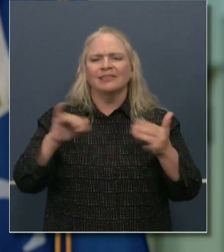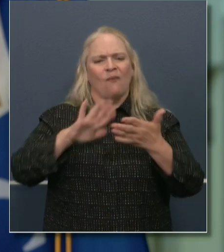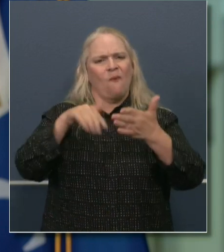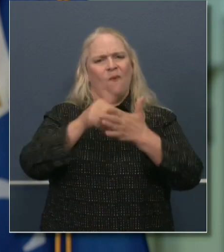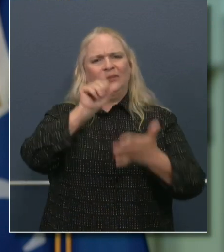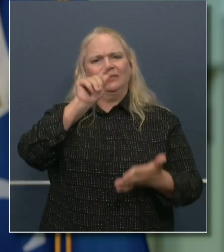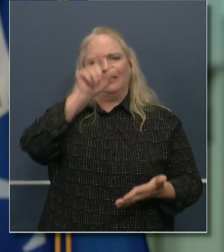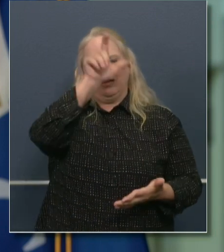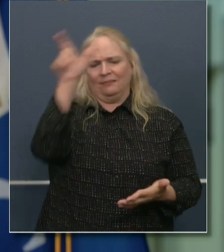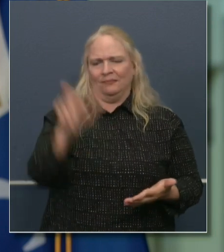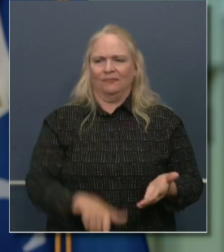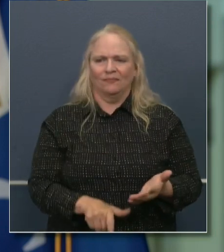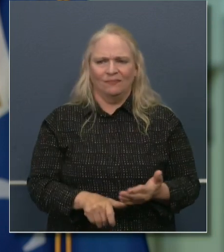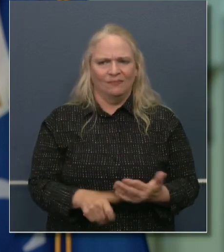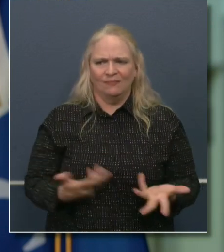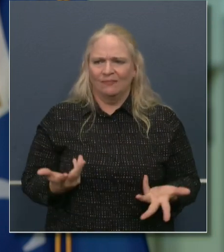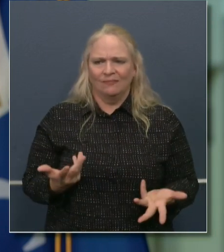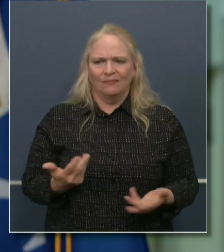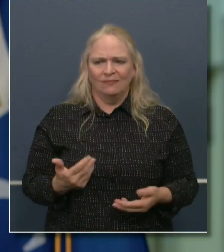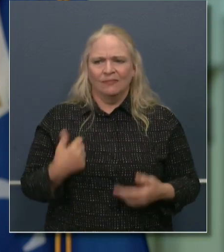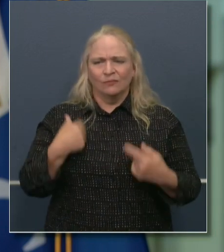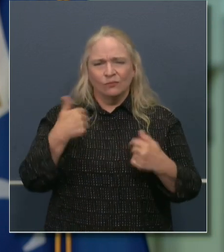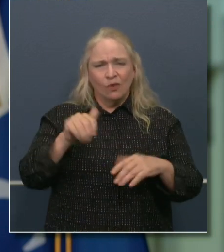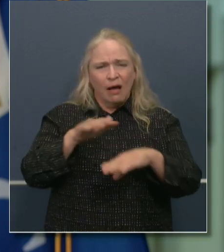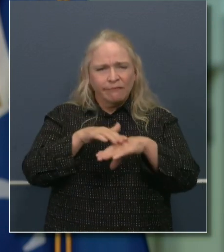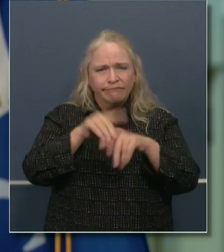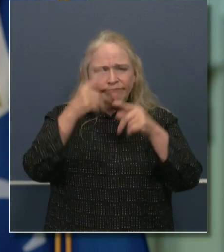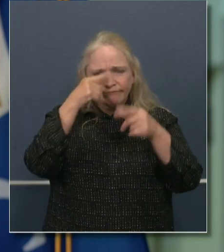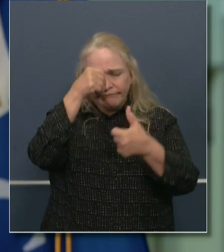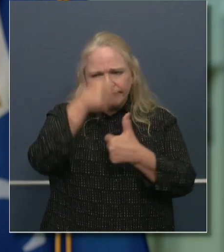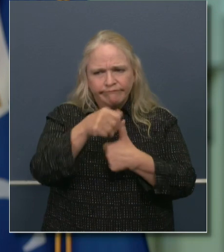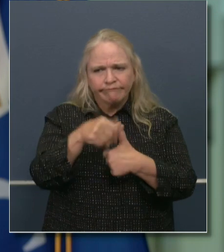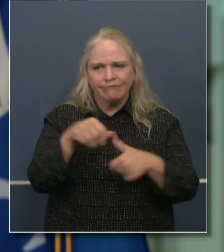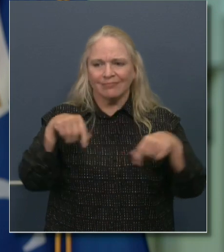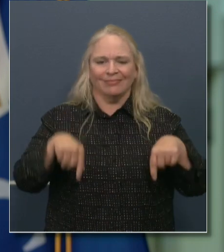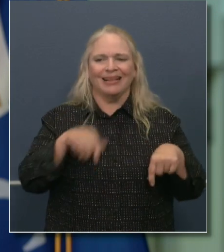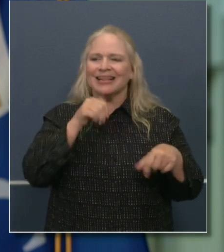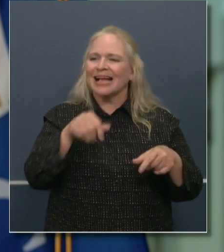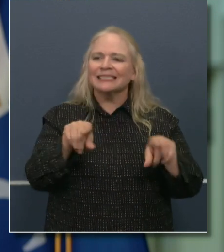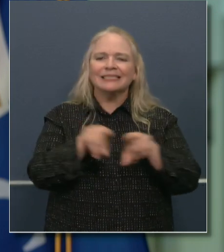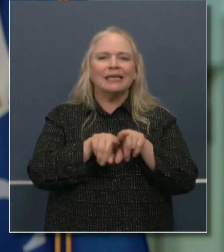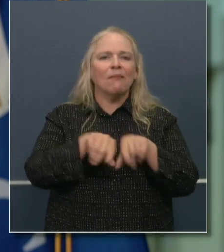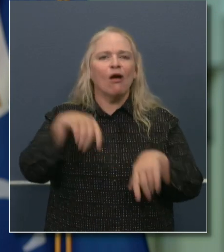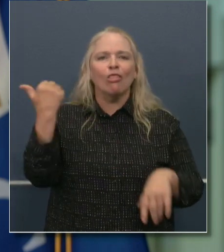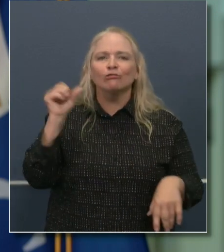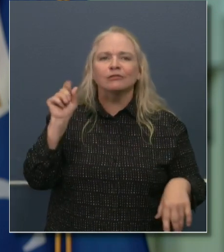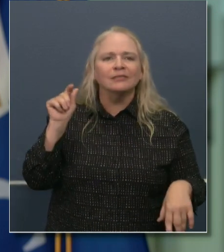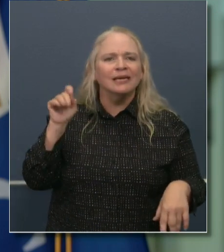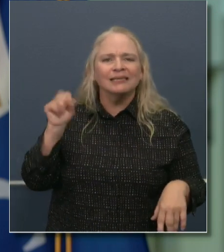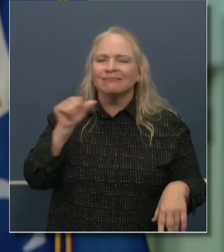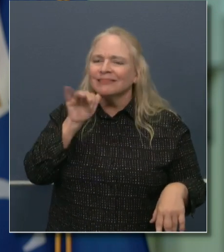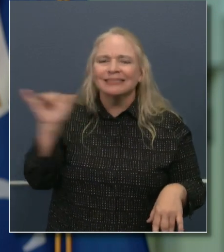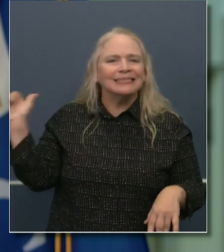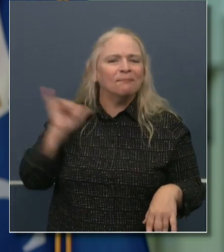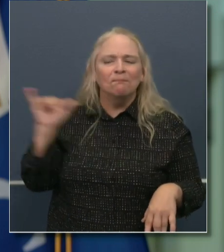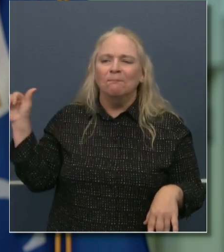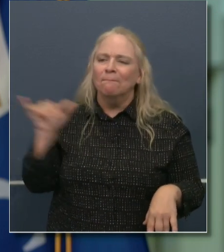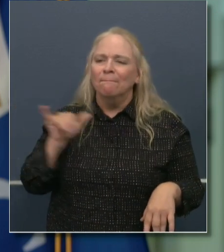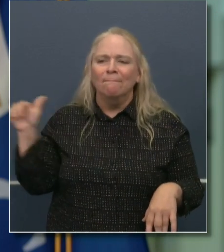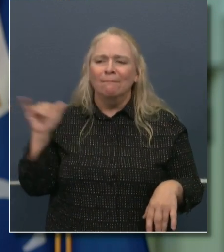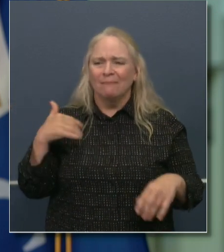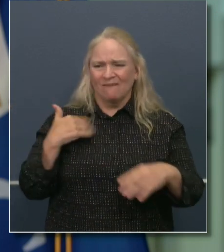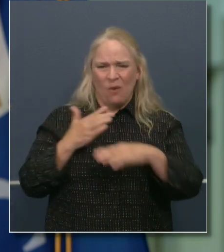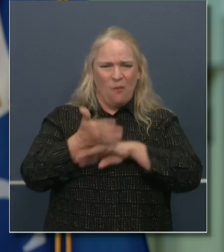I want to just caution people, this is unlike any other state in the nation in terms of the scope and scale. Over 6+